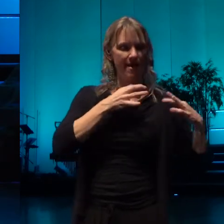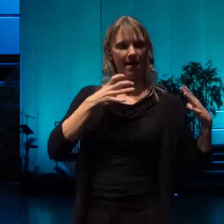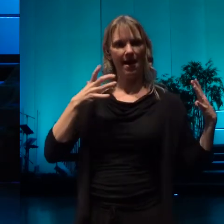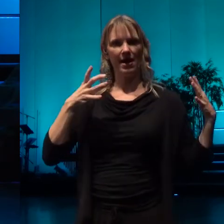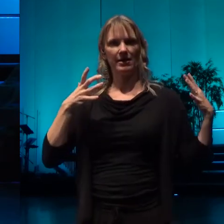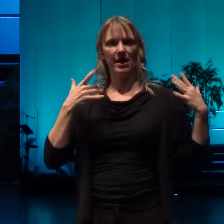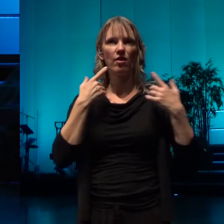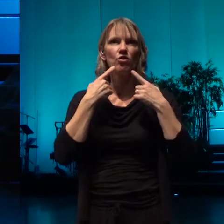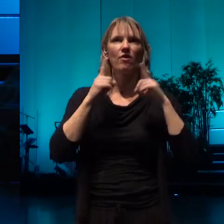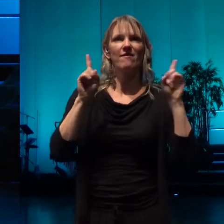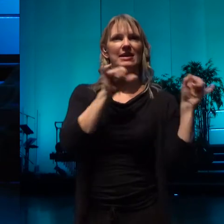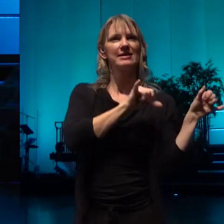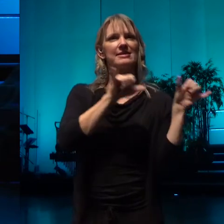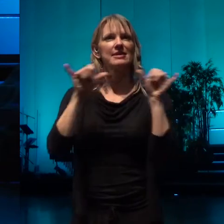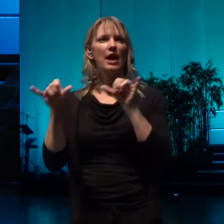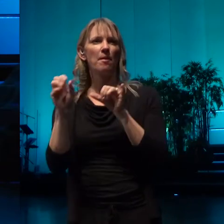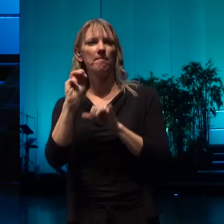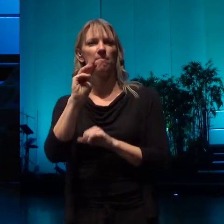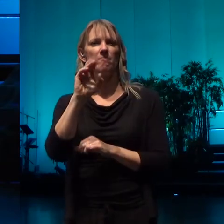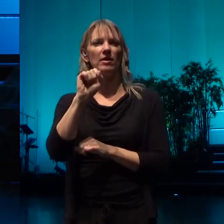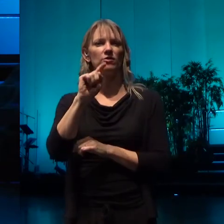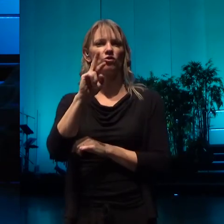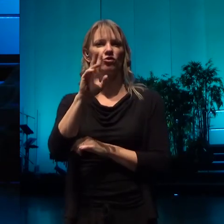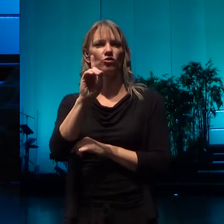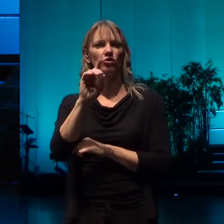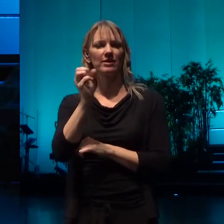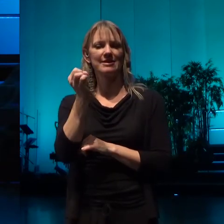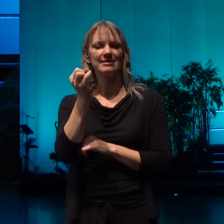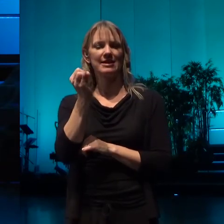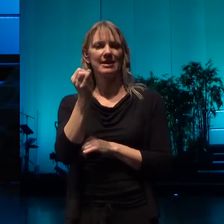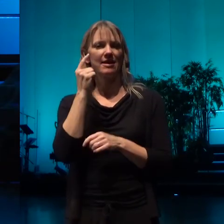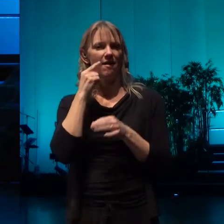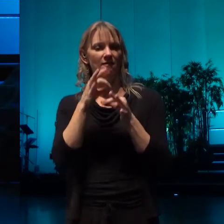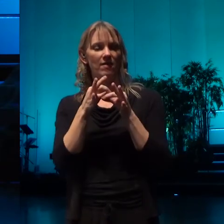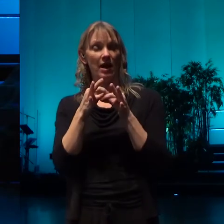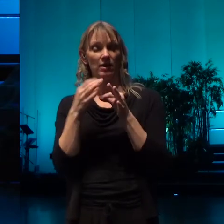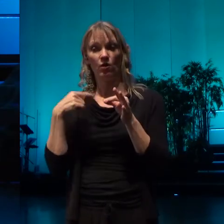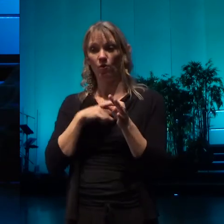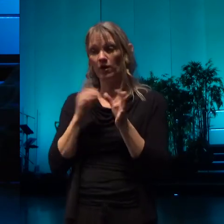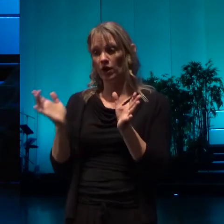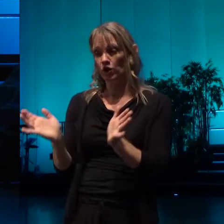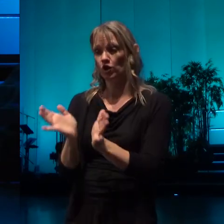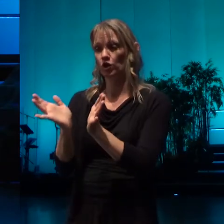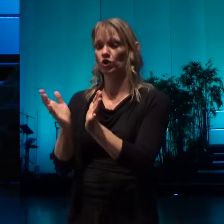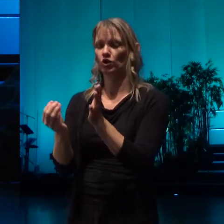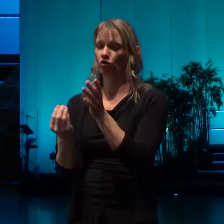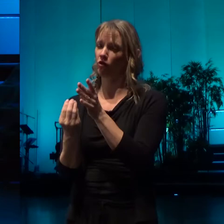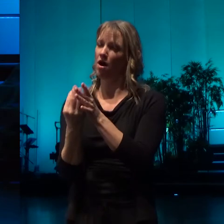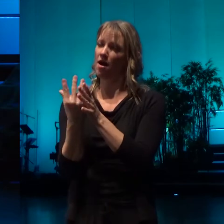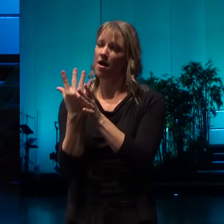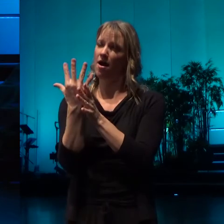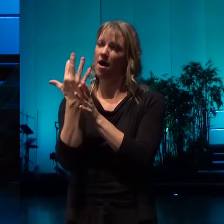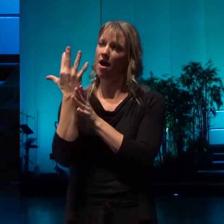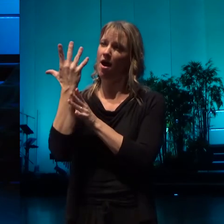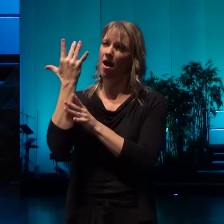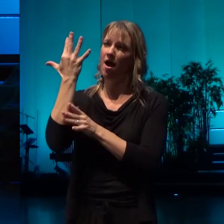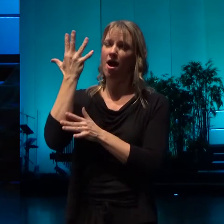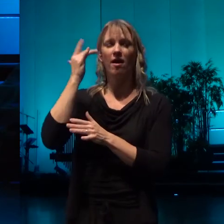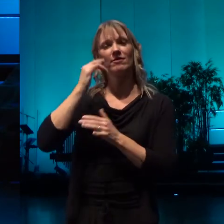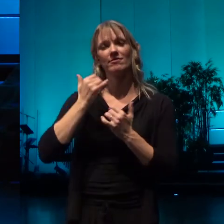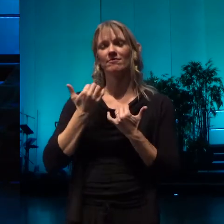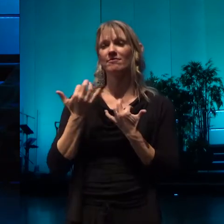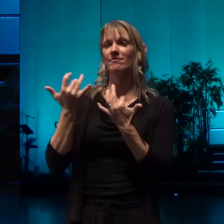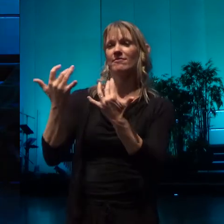thriving like that smallest mustard seed of faith, that when we nurture it, grows like wildfire in our